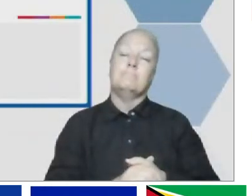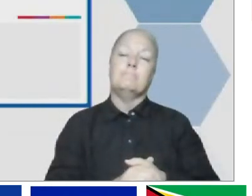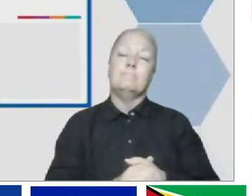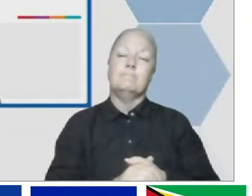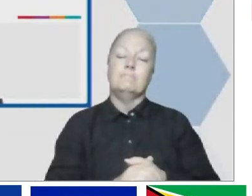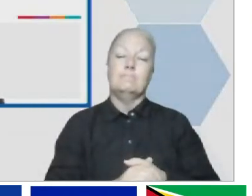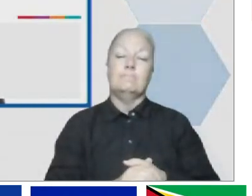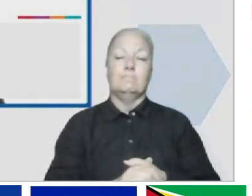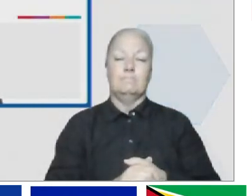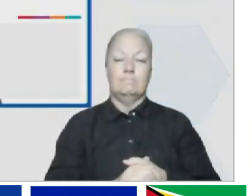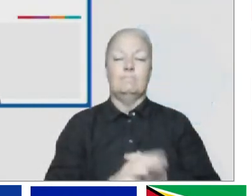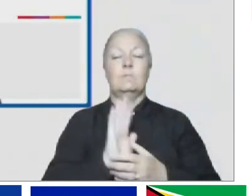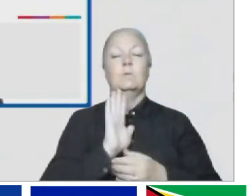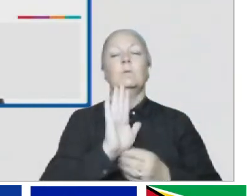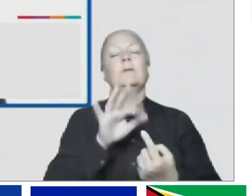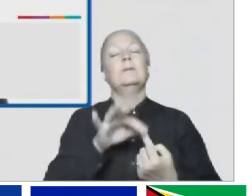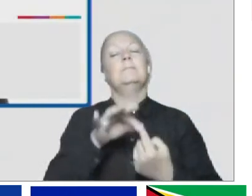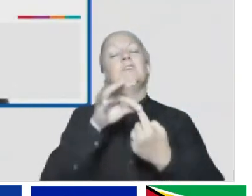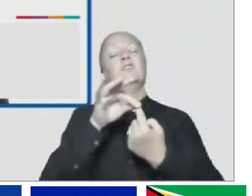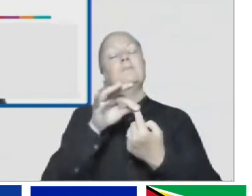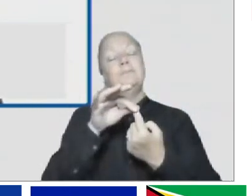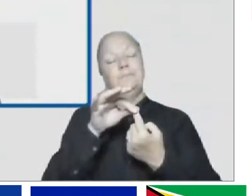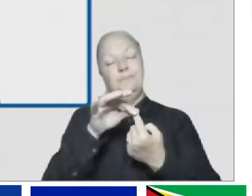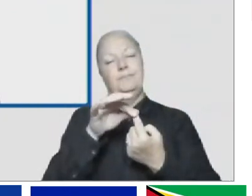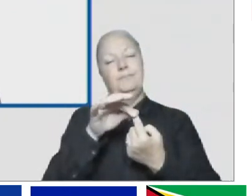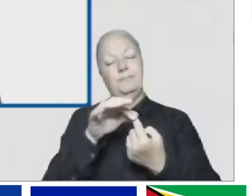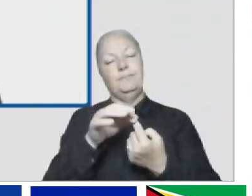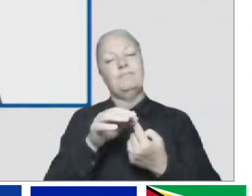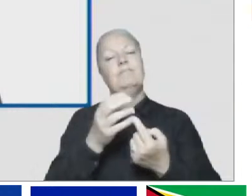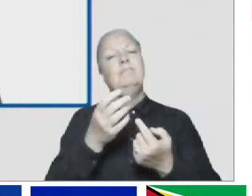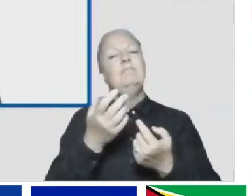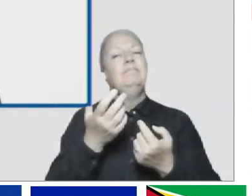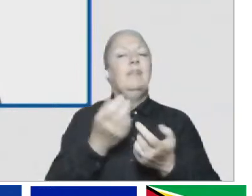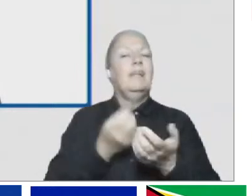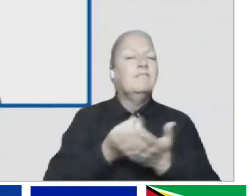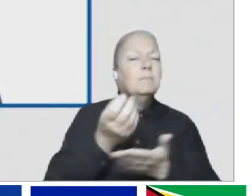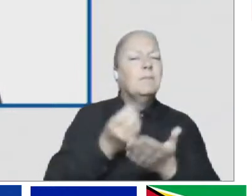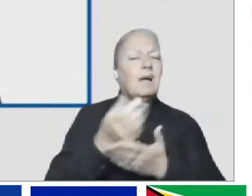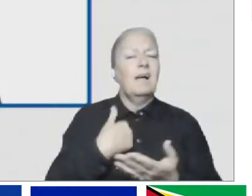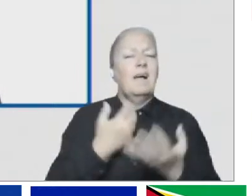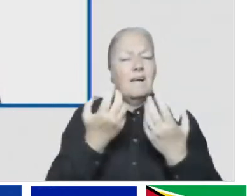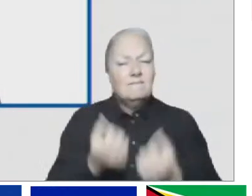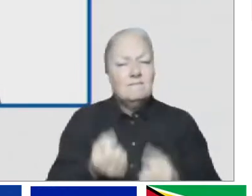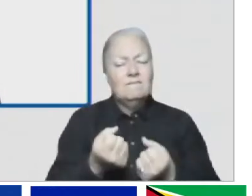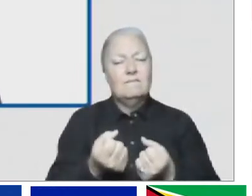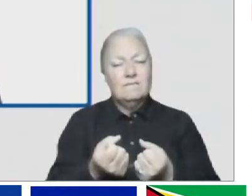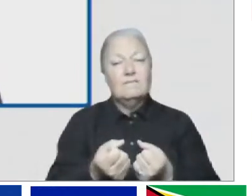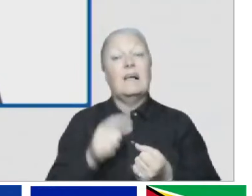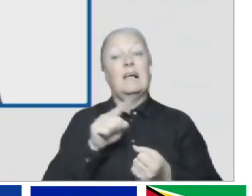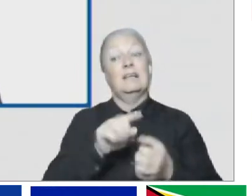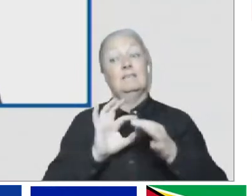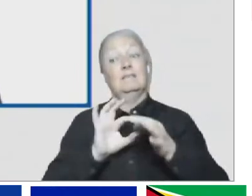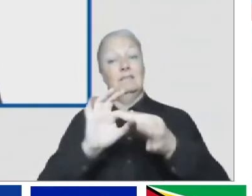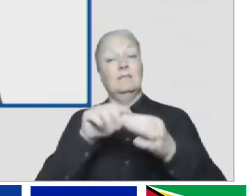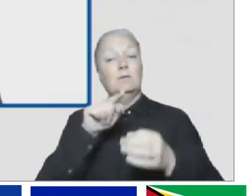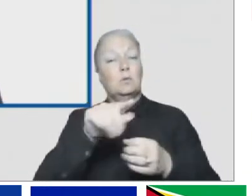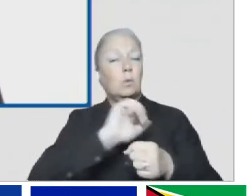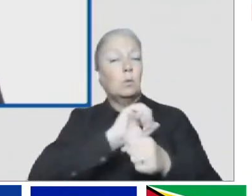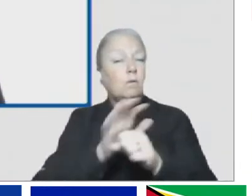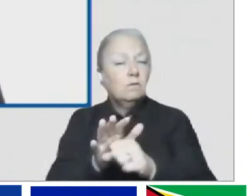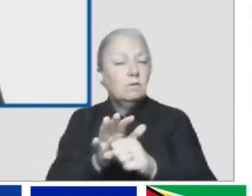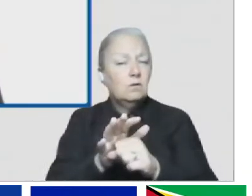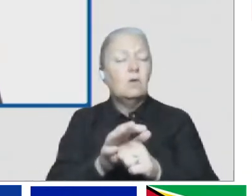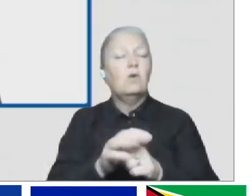systems heavily in the response to the COVID crisis, and then in the broad general framework